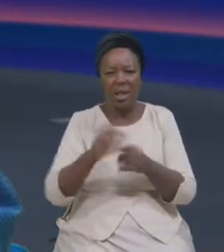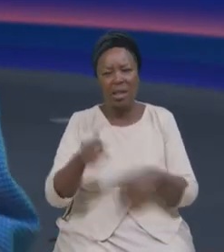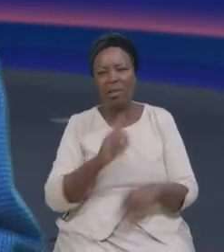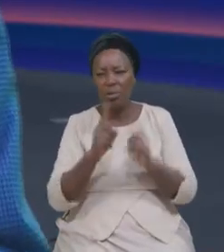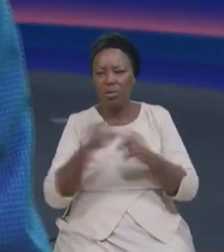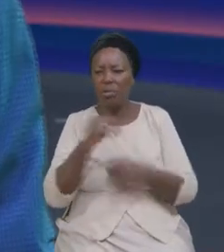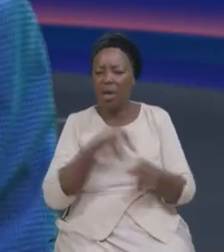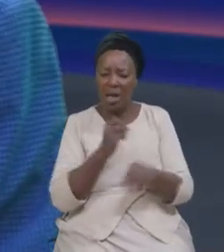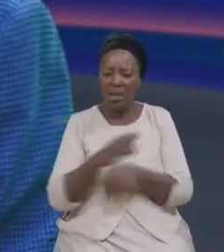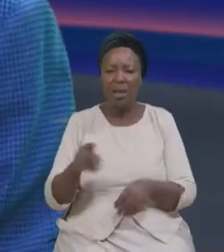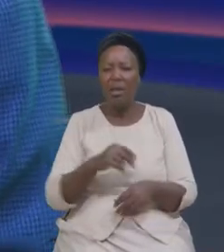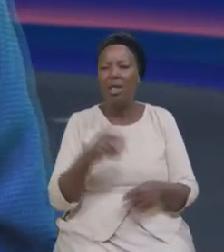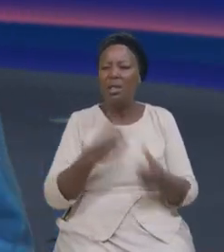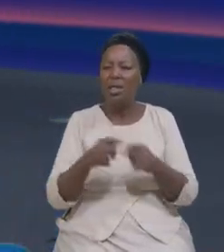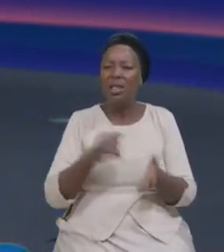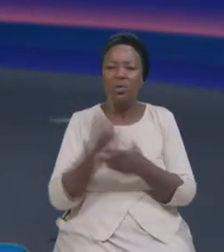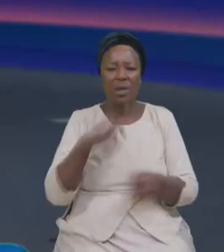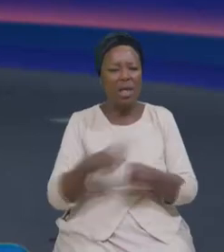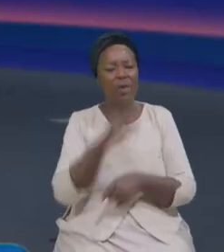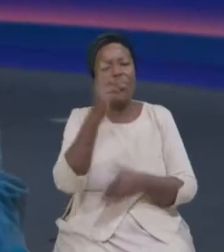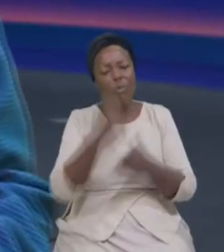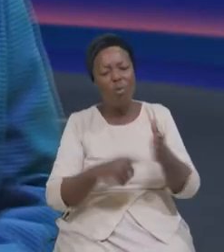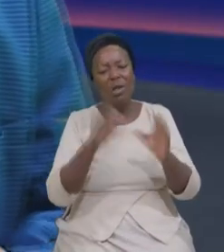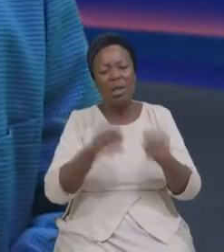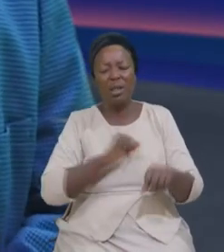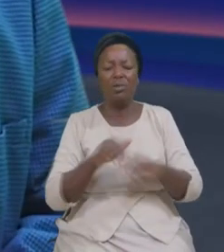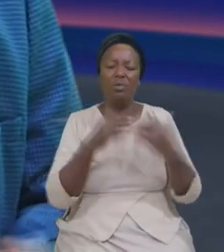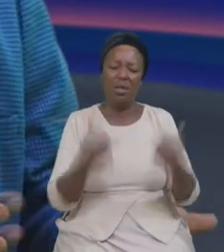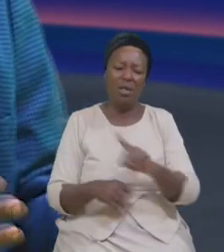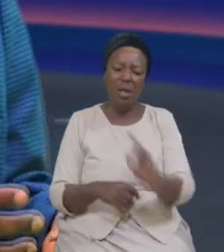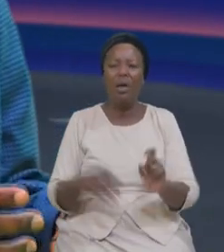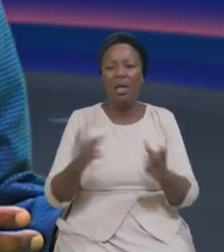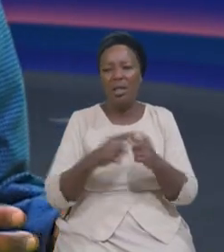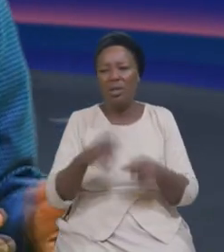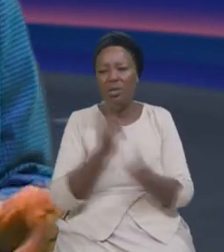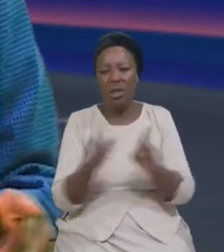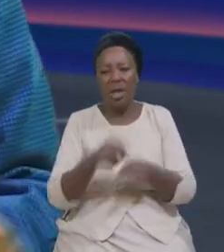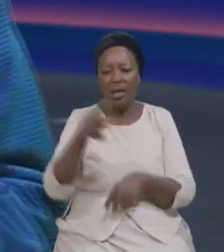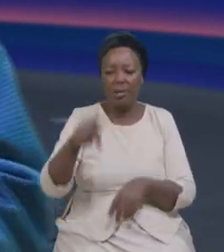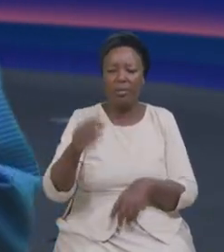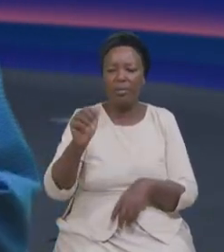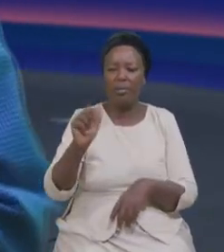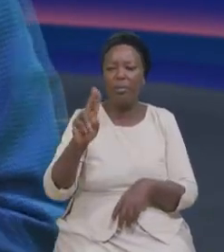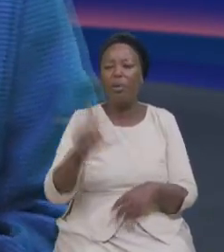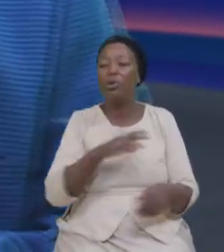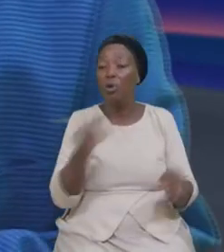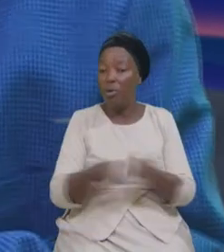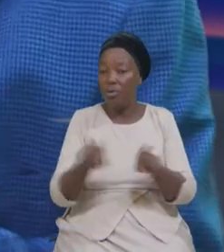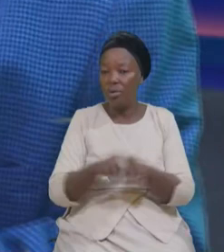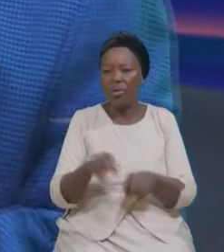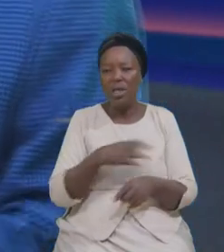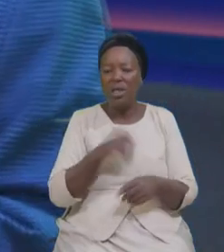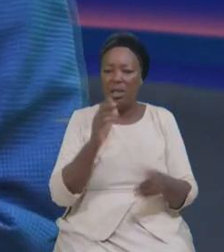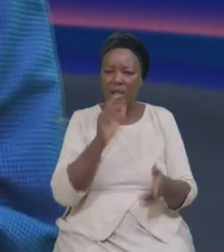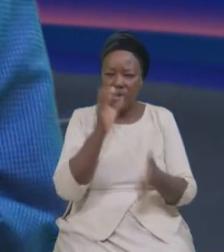like, what am I going to do? The same thing with Paul the Apostle. Paul the Apostle, in chapter 27